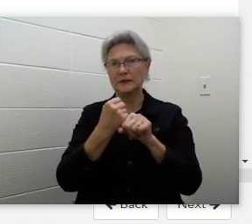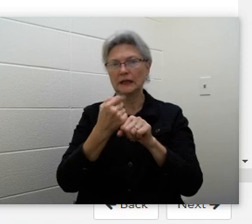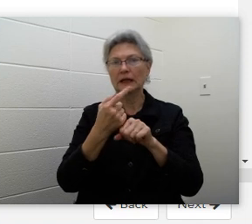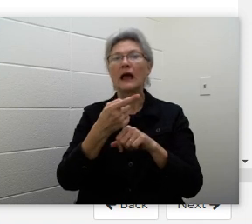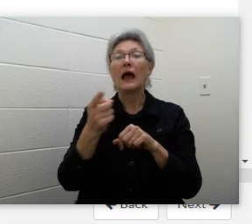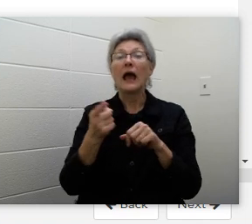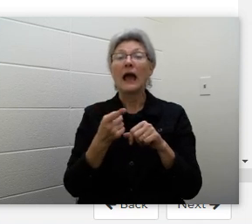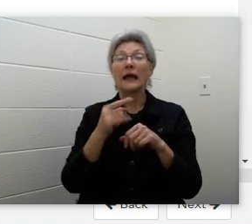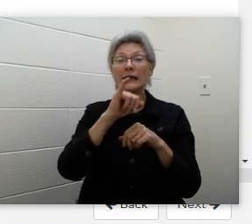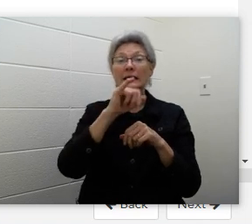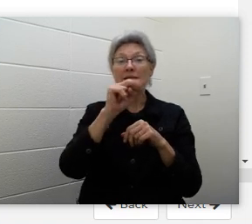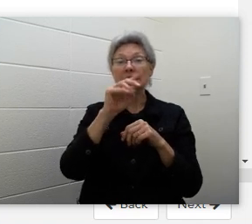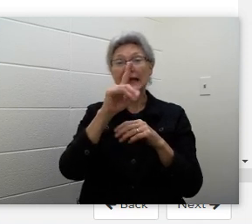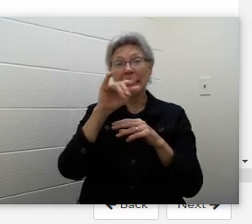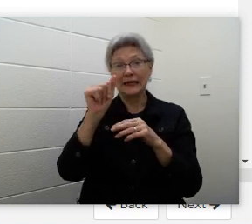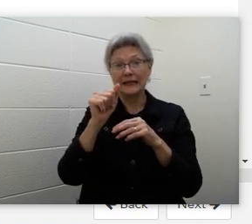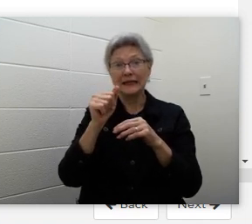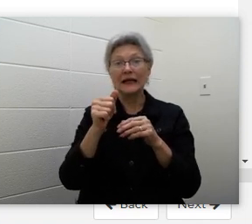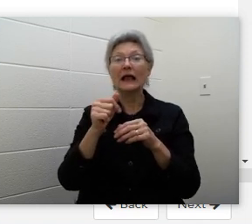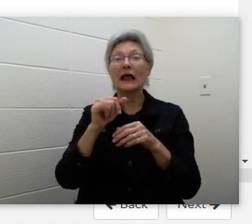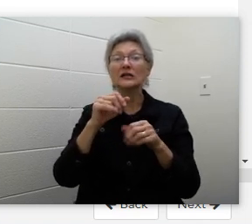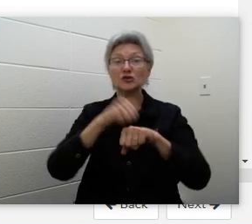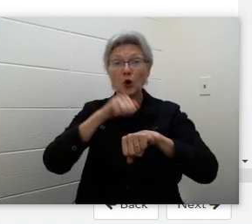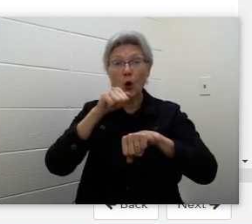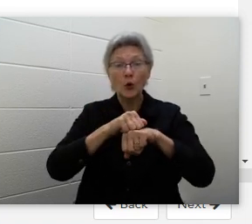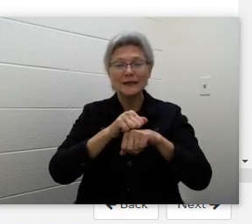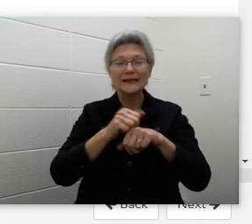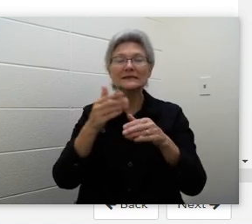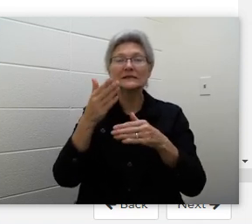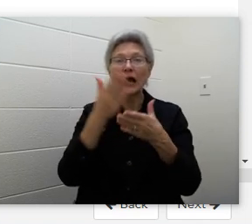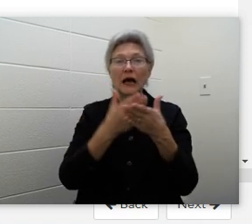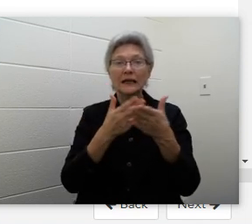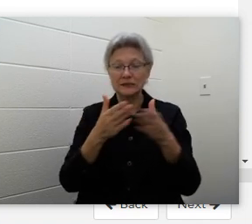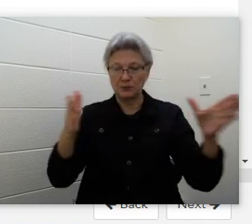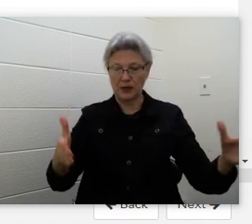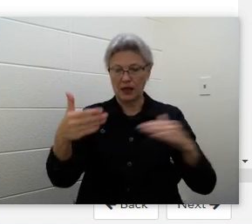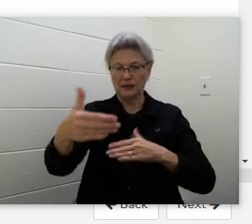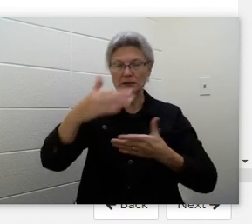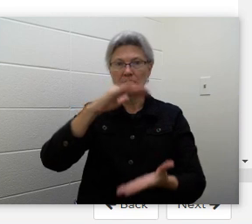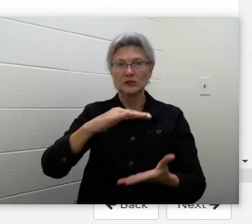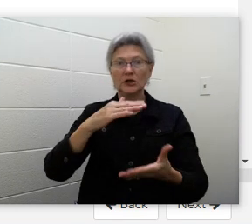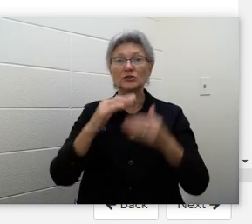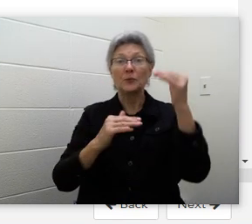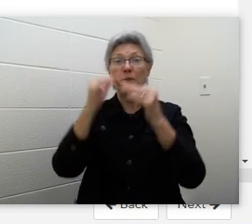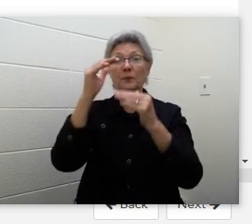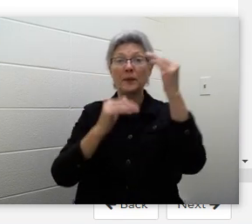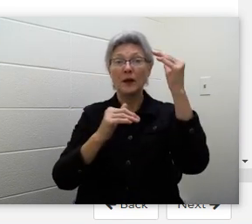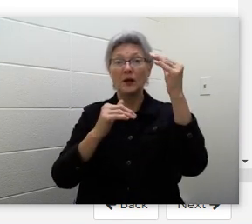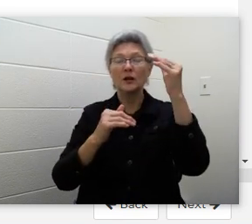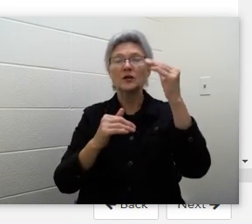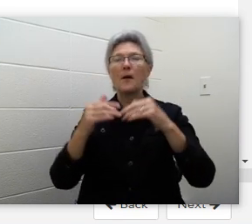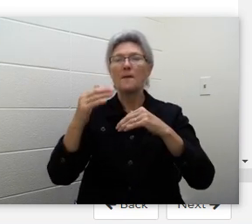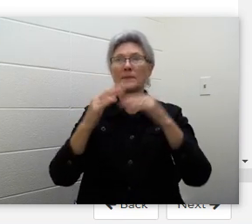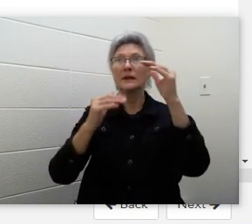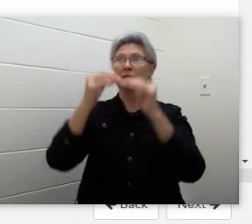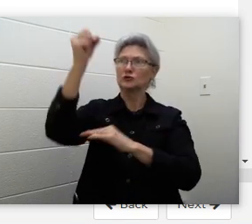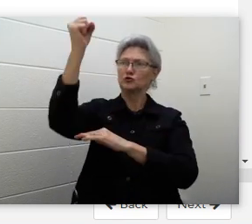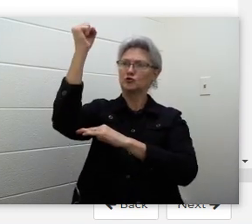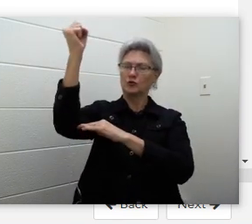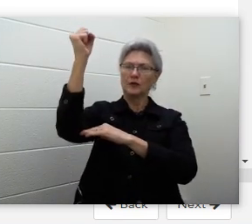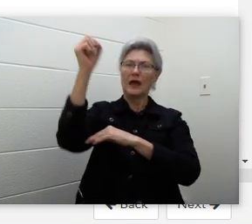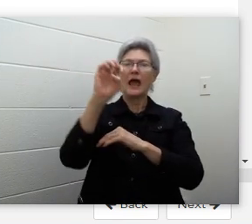limestone is cut into blocks and used to build houses, bridges, and skyscrapers. The Empire State Building in New York City